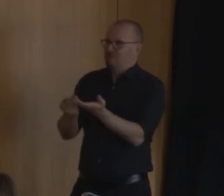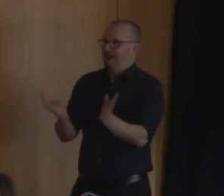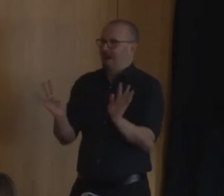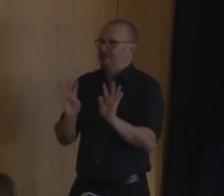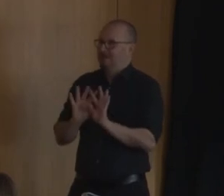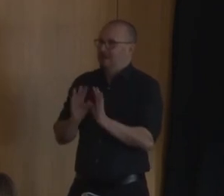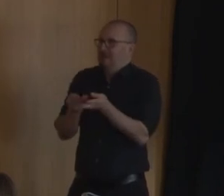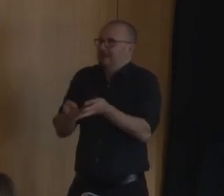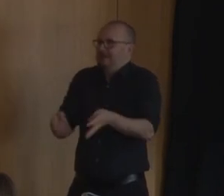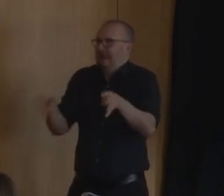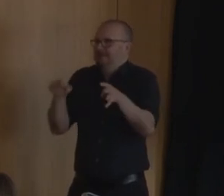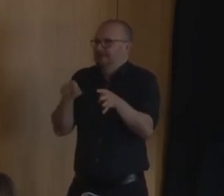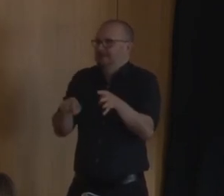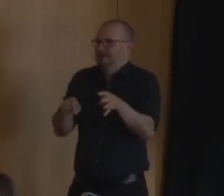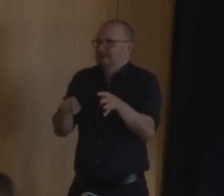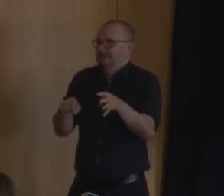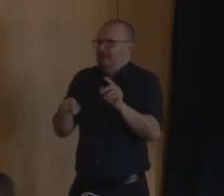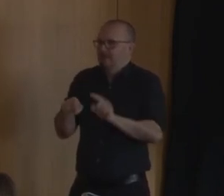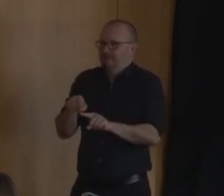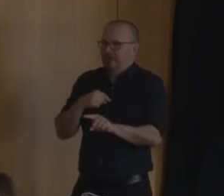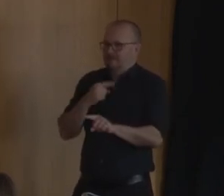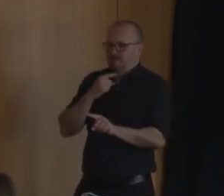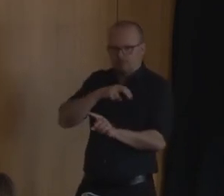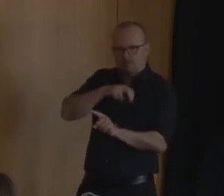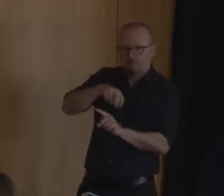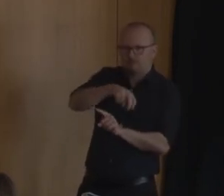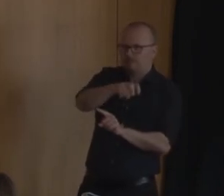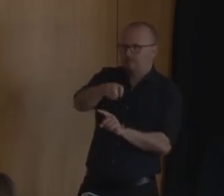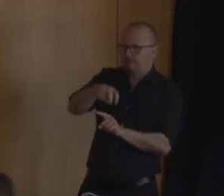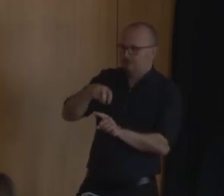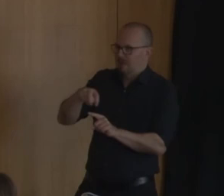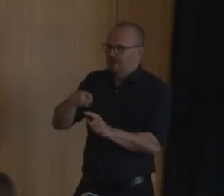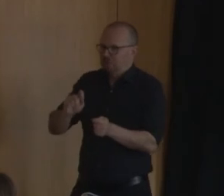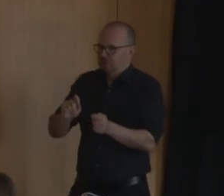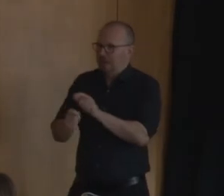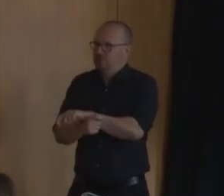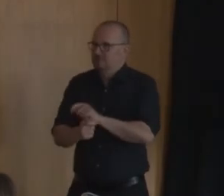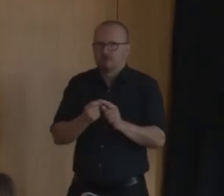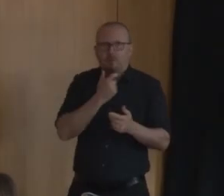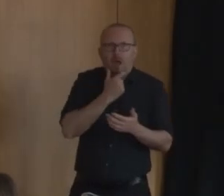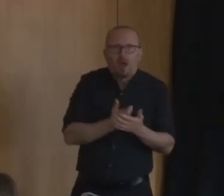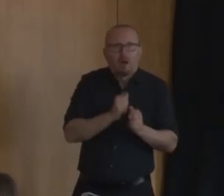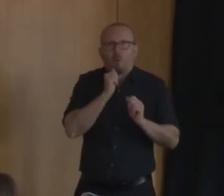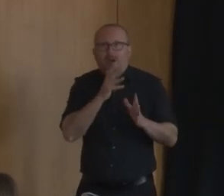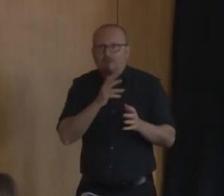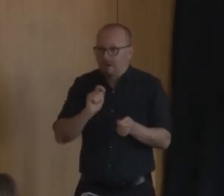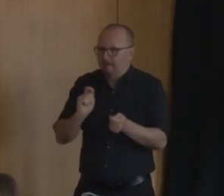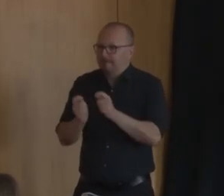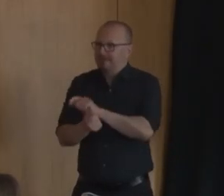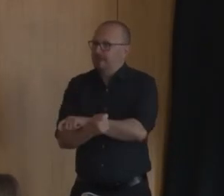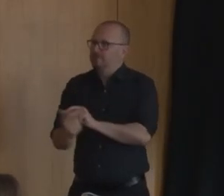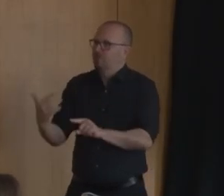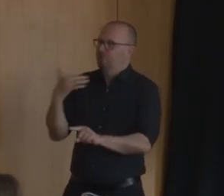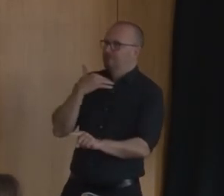emotional turning point from uniqueness and wonder through to threat. And here birdsong draws you